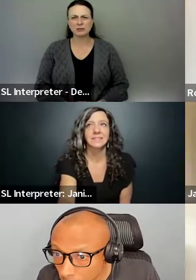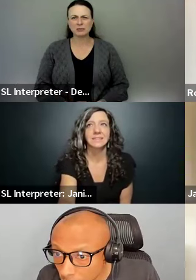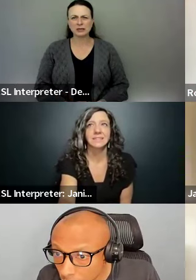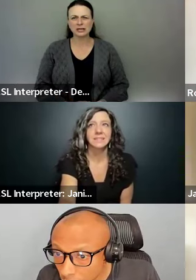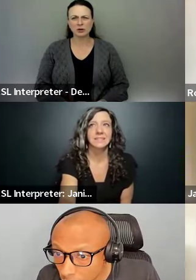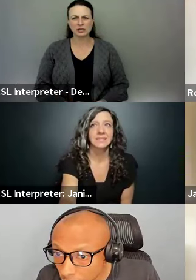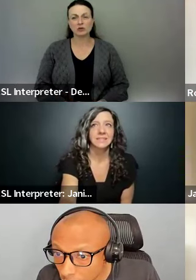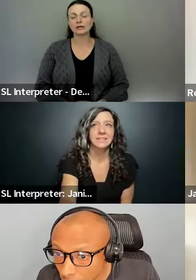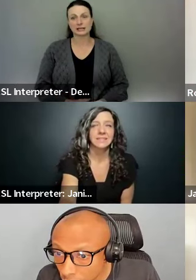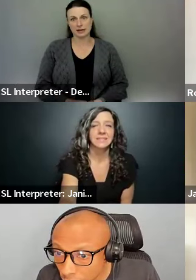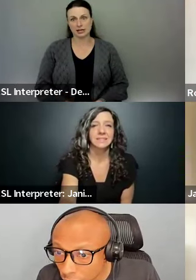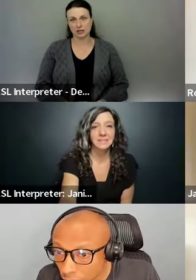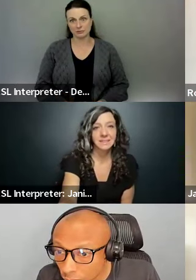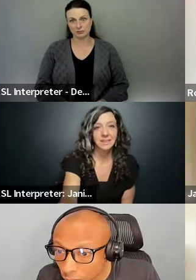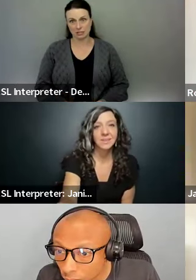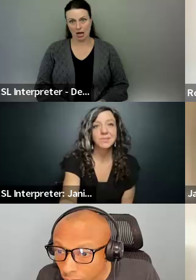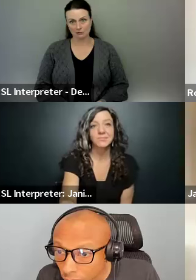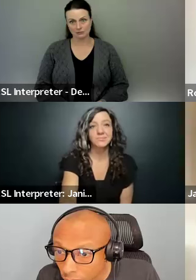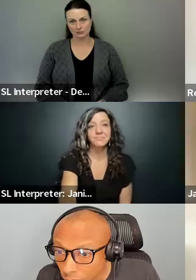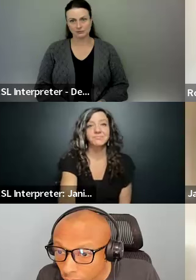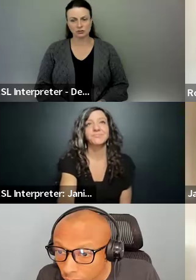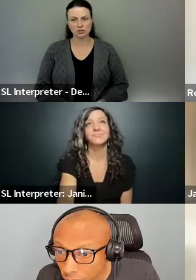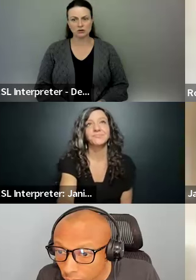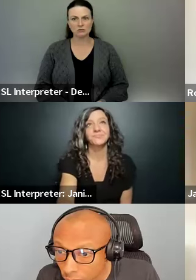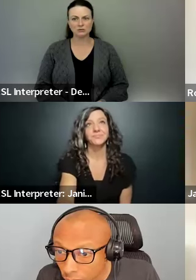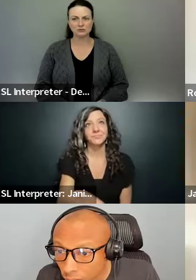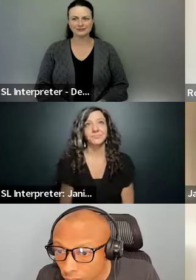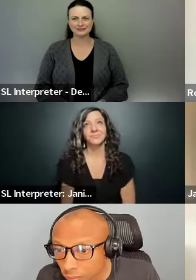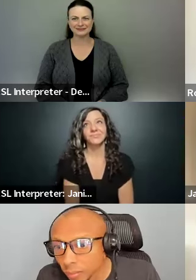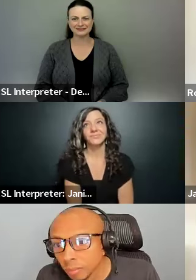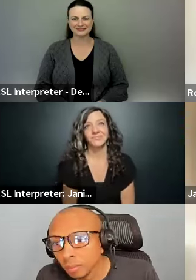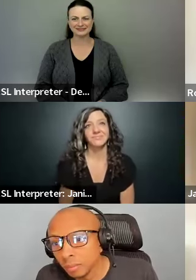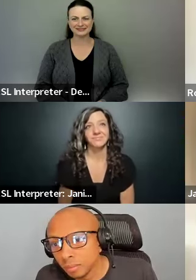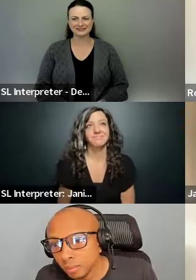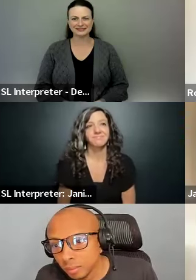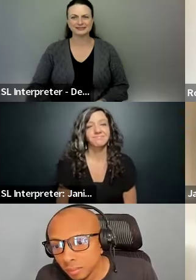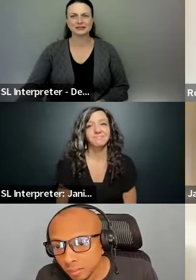it's probably, we're going to create some action items today. So